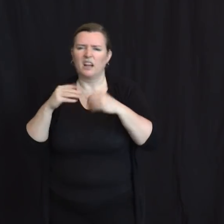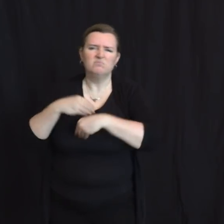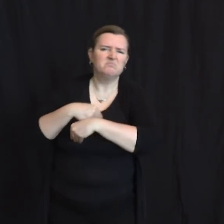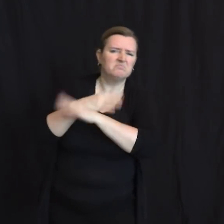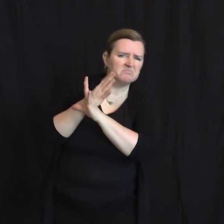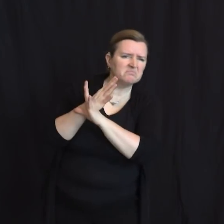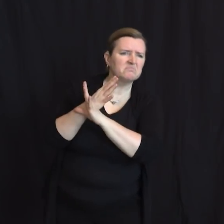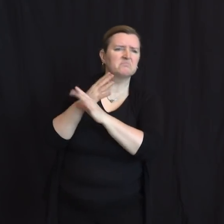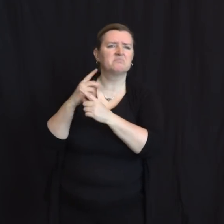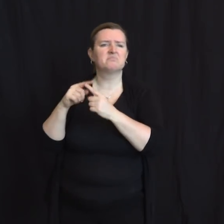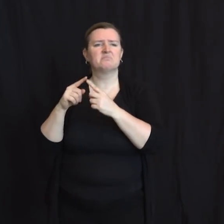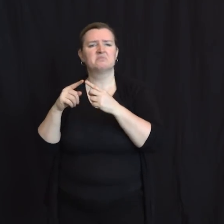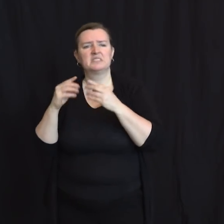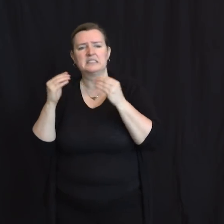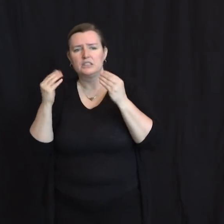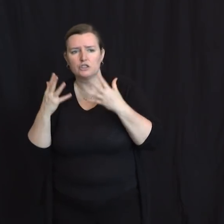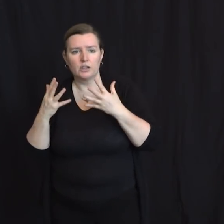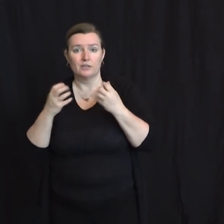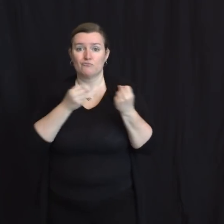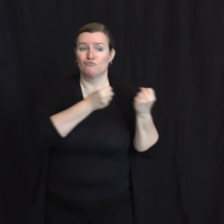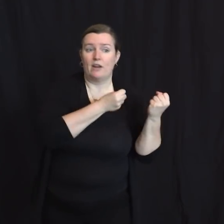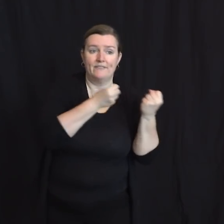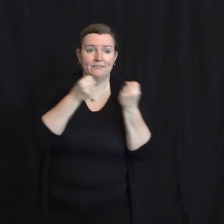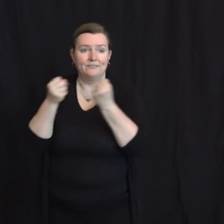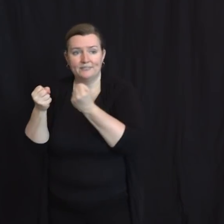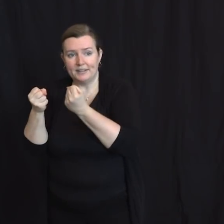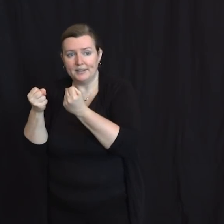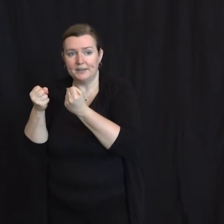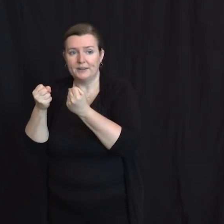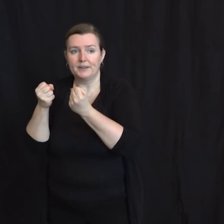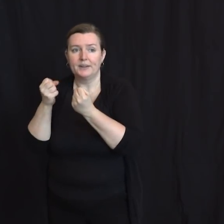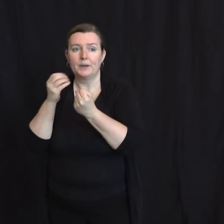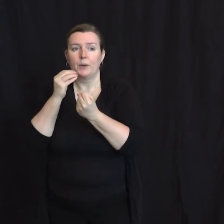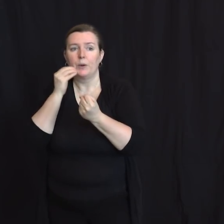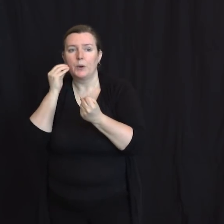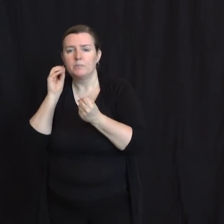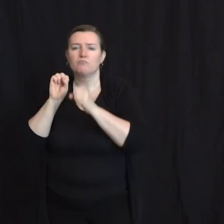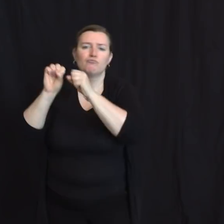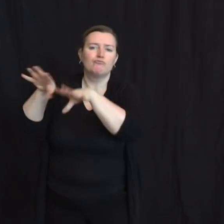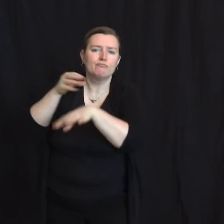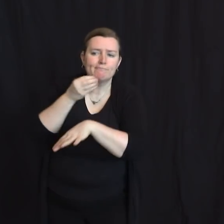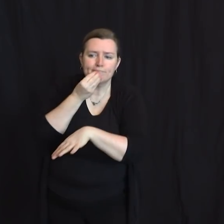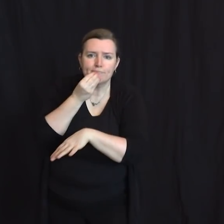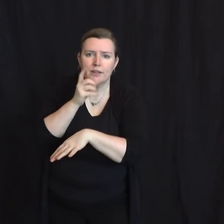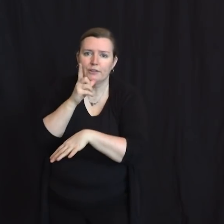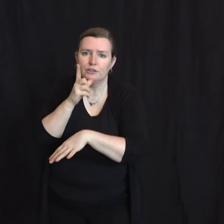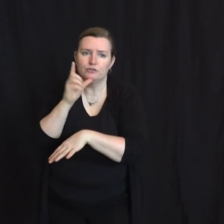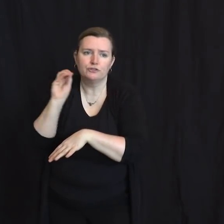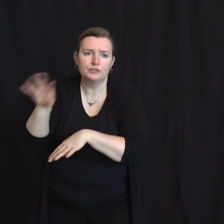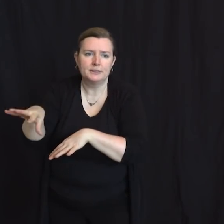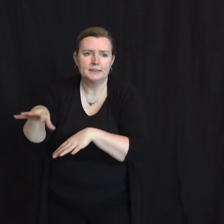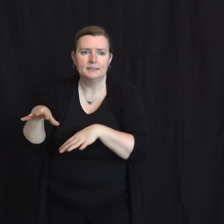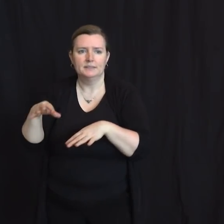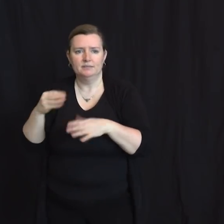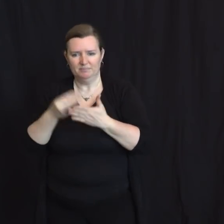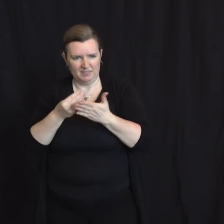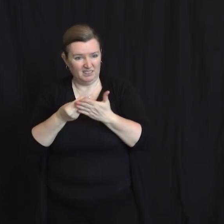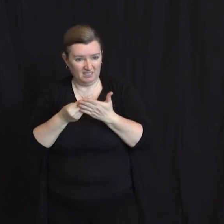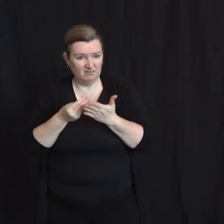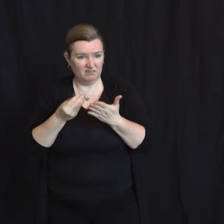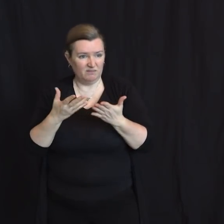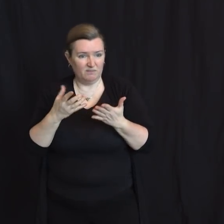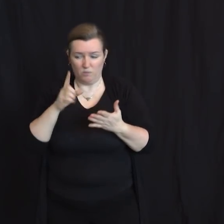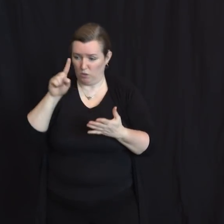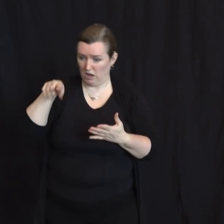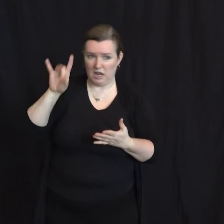lunches, doing things that was never envisioned a year ago. Under Treasury's guidance, we can't use this funding. So as we're falling off a fiscal